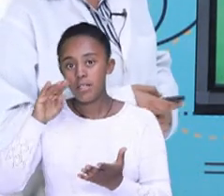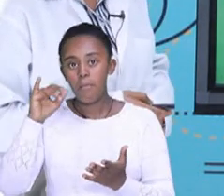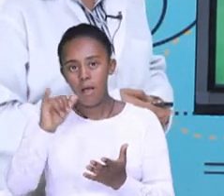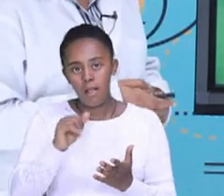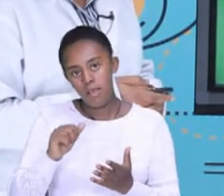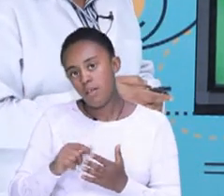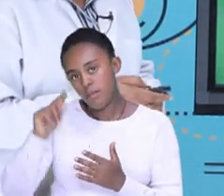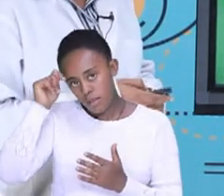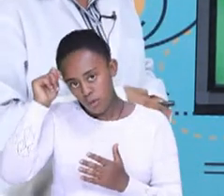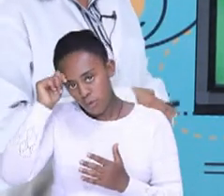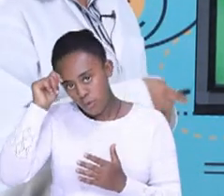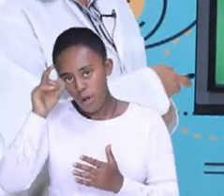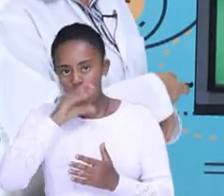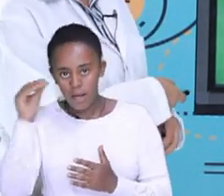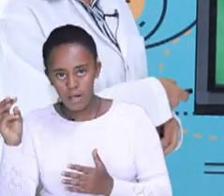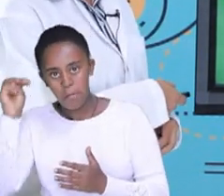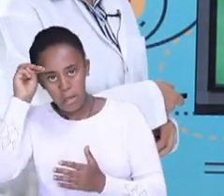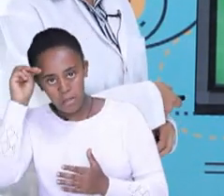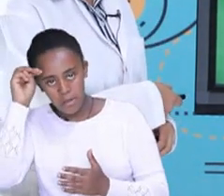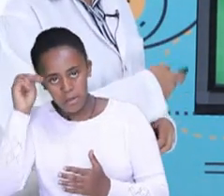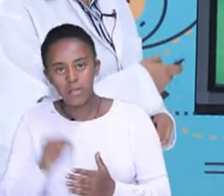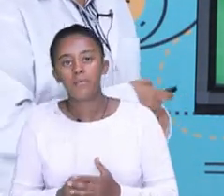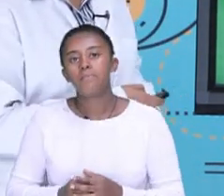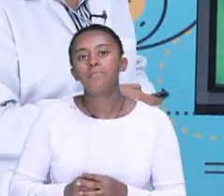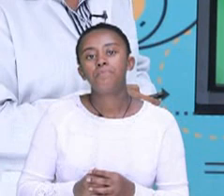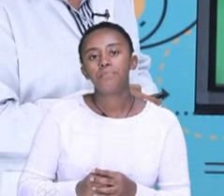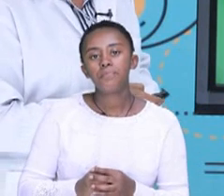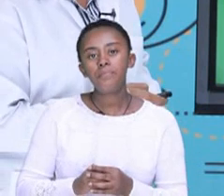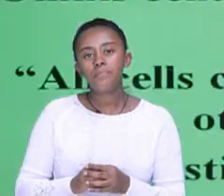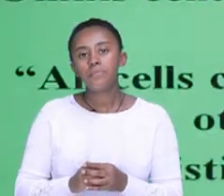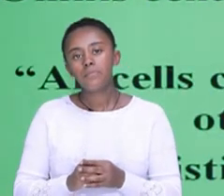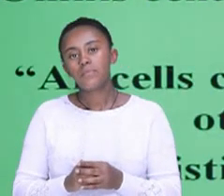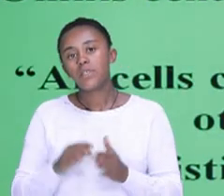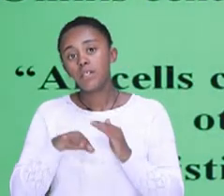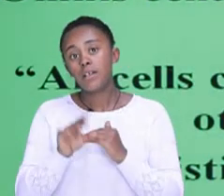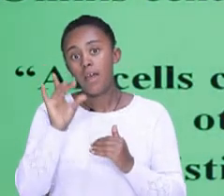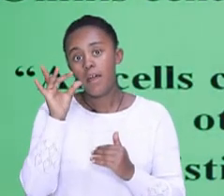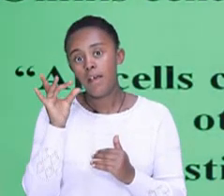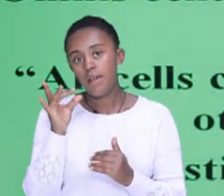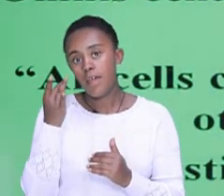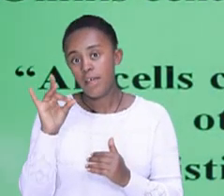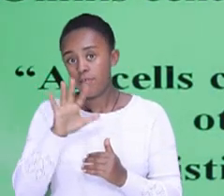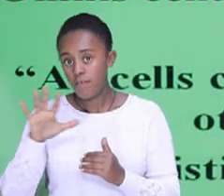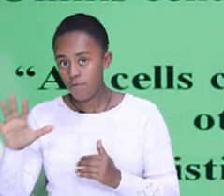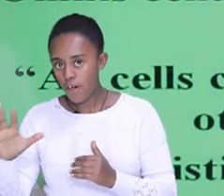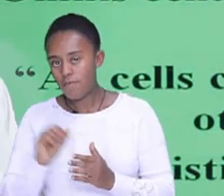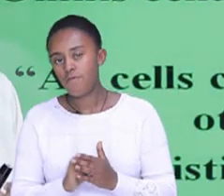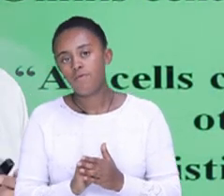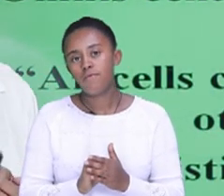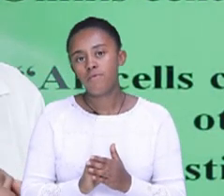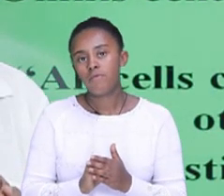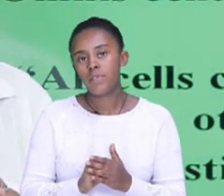by Theodor Schwann and Matthias Schilden. In 1855,